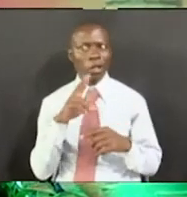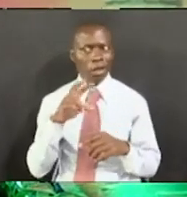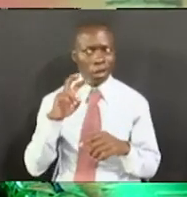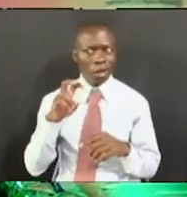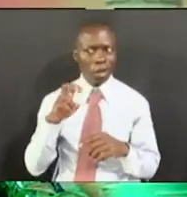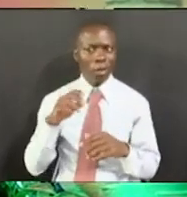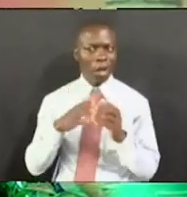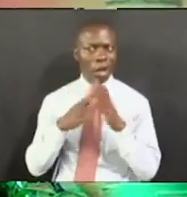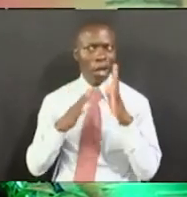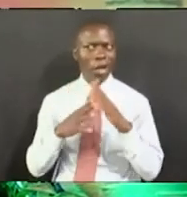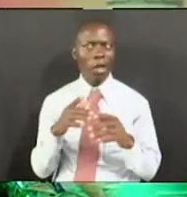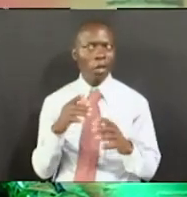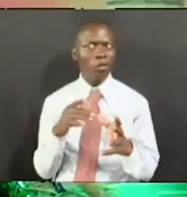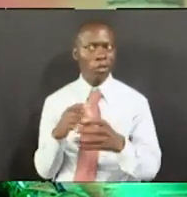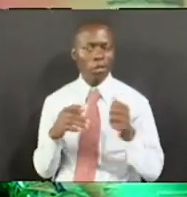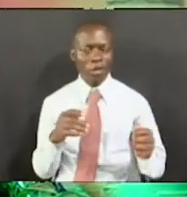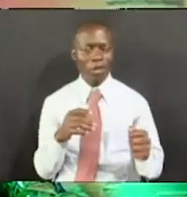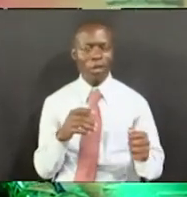car.